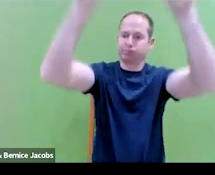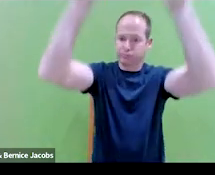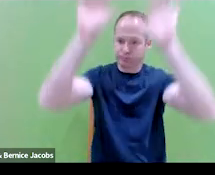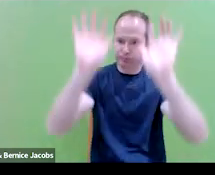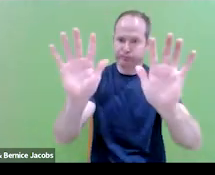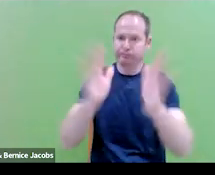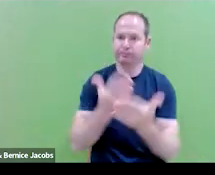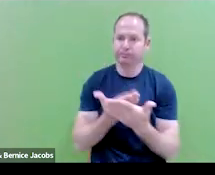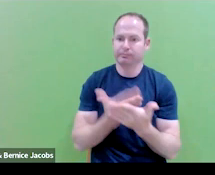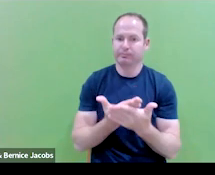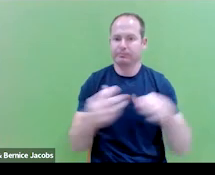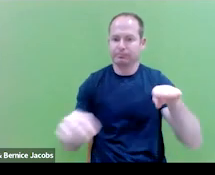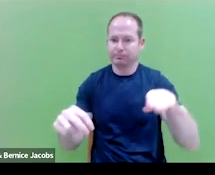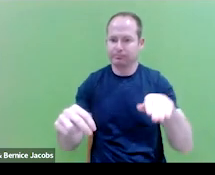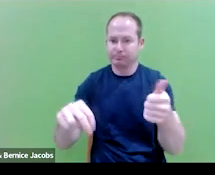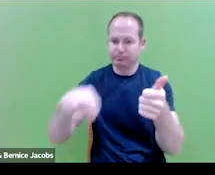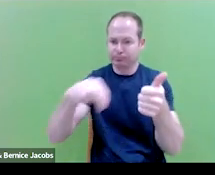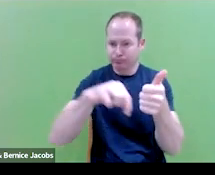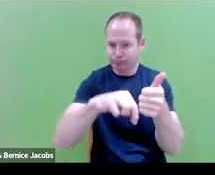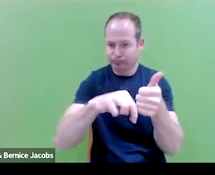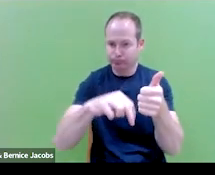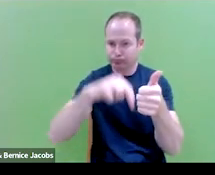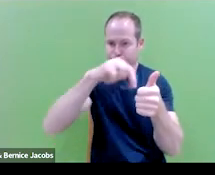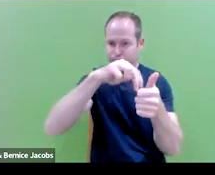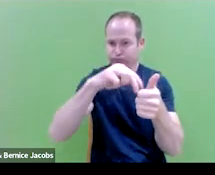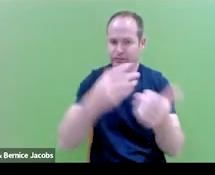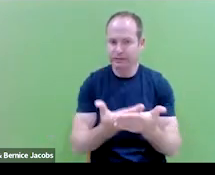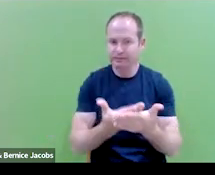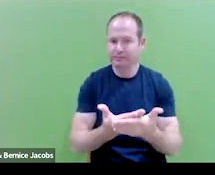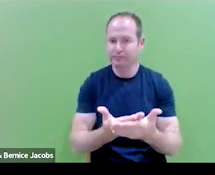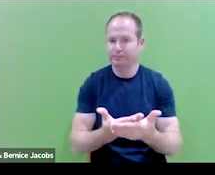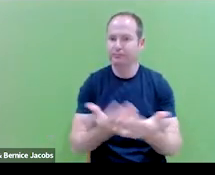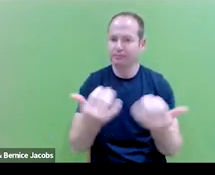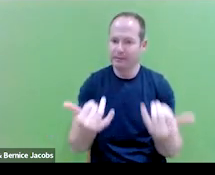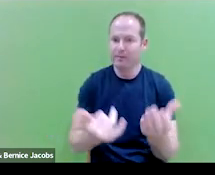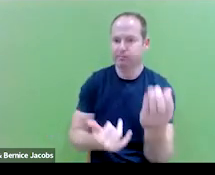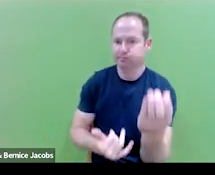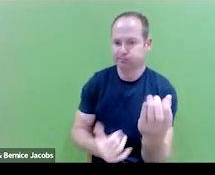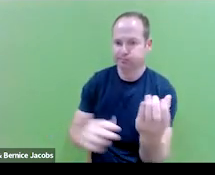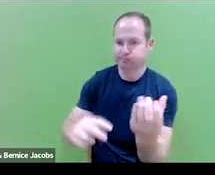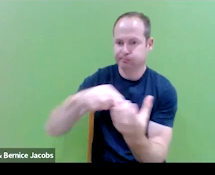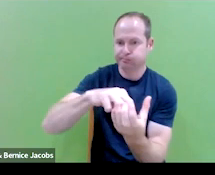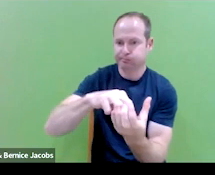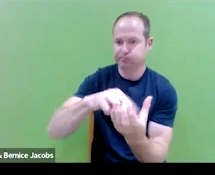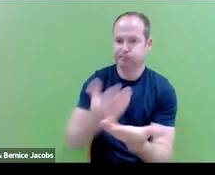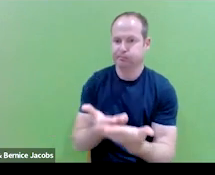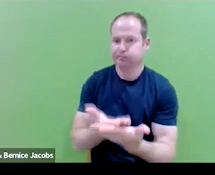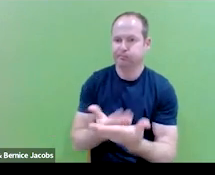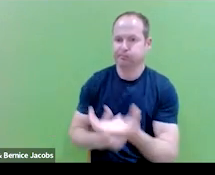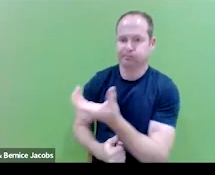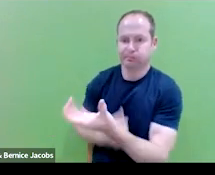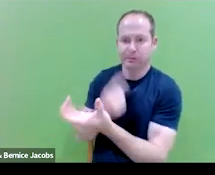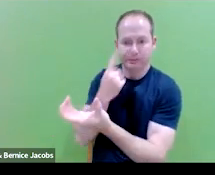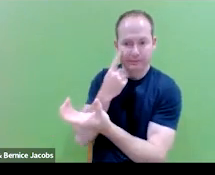small change, it's a attention to detail, but all of a sudden, different users can use the same environment, the same setting